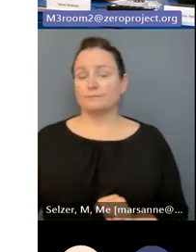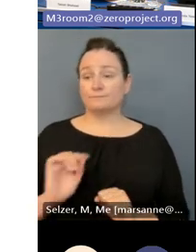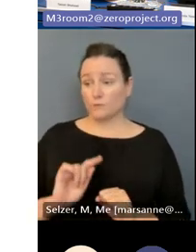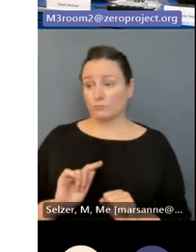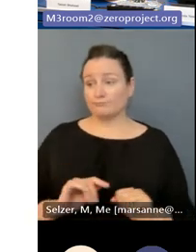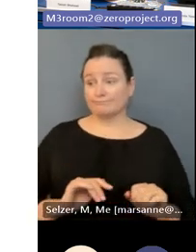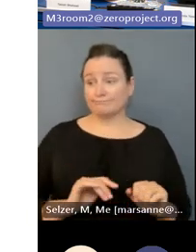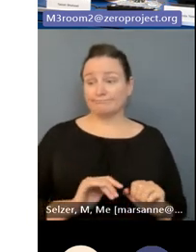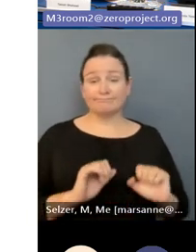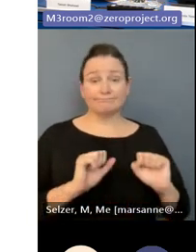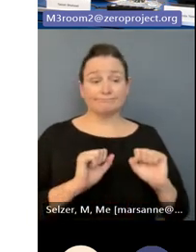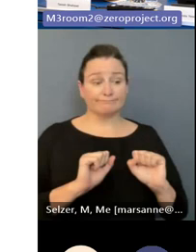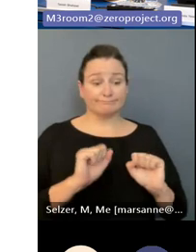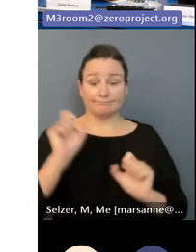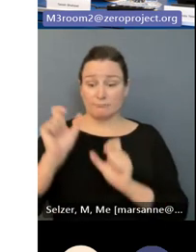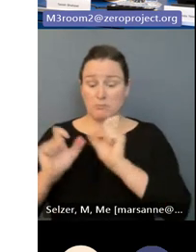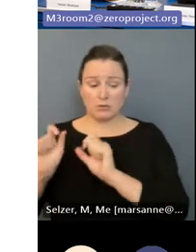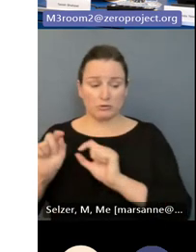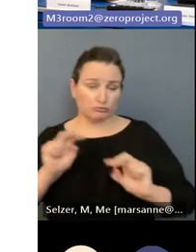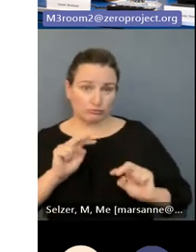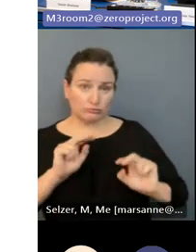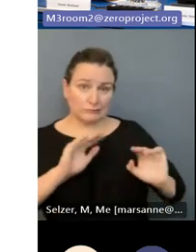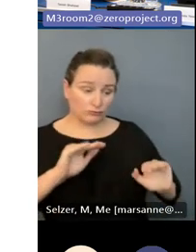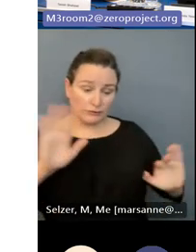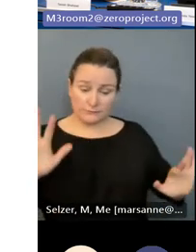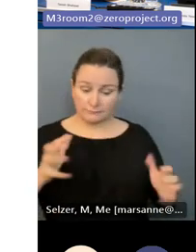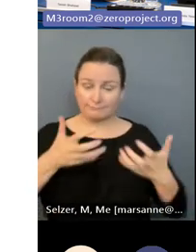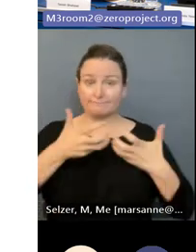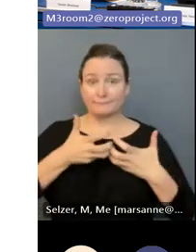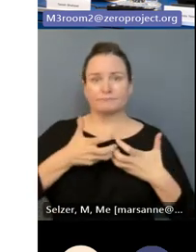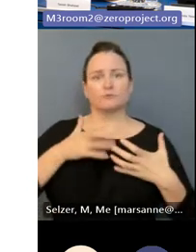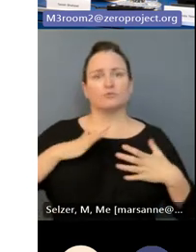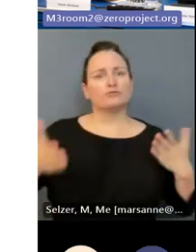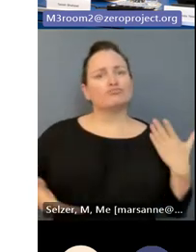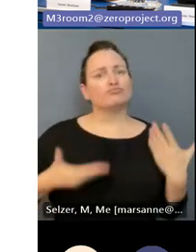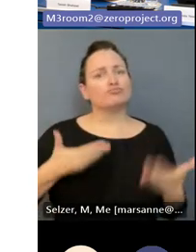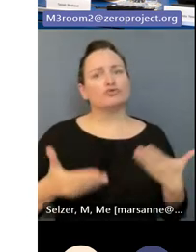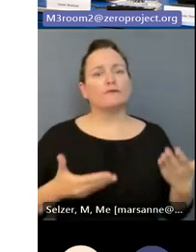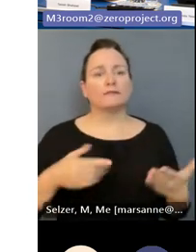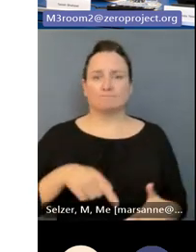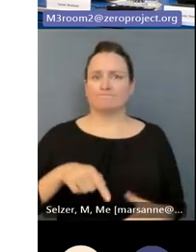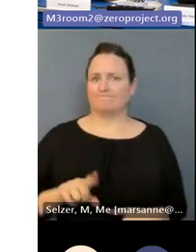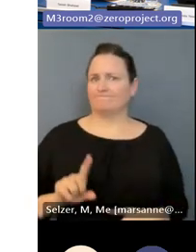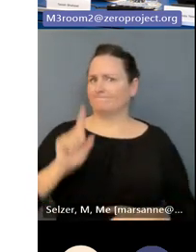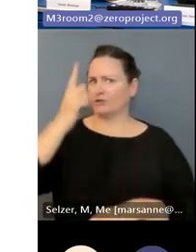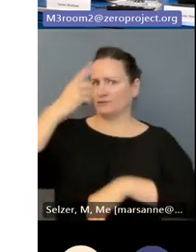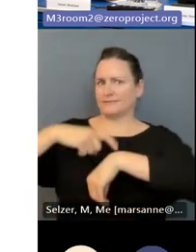one-stop solution as a first of its kind. We provide all services under one roof